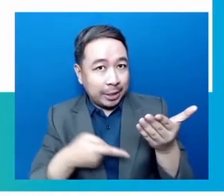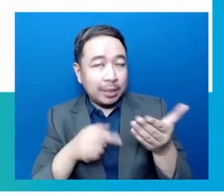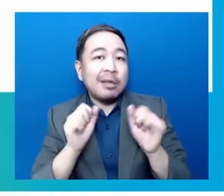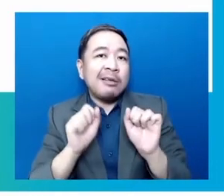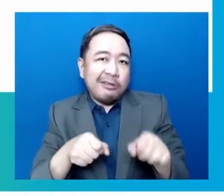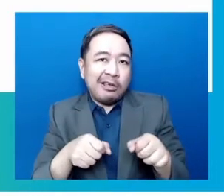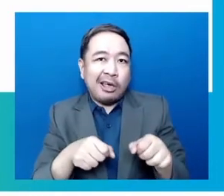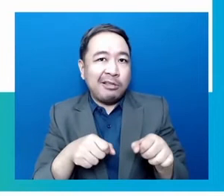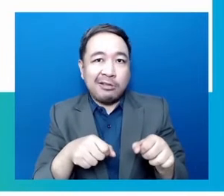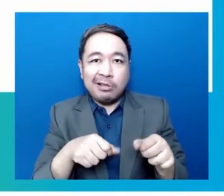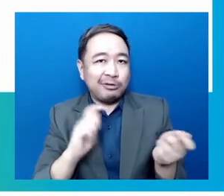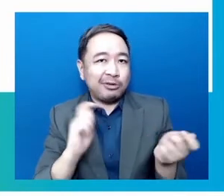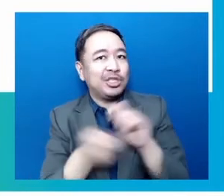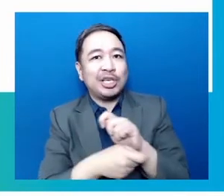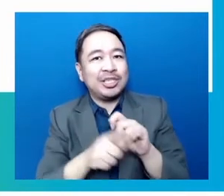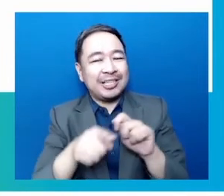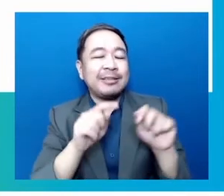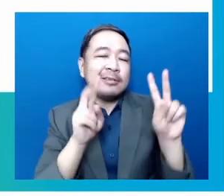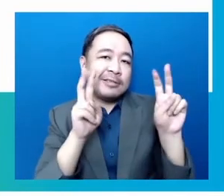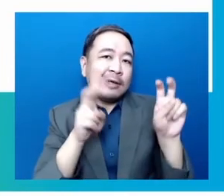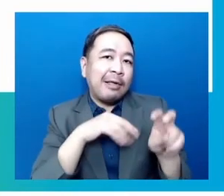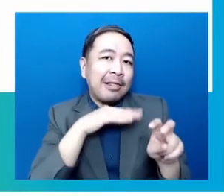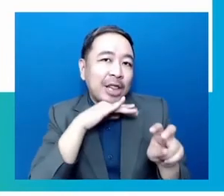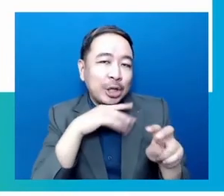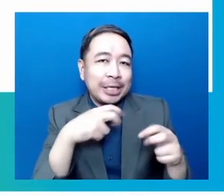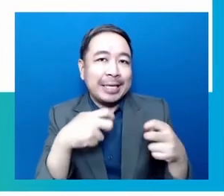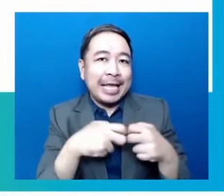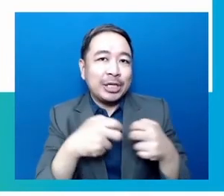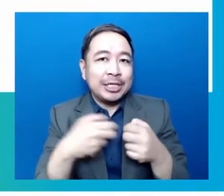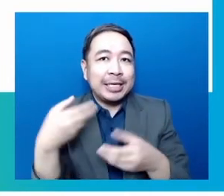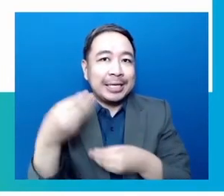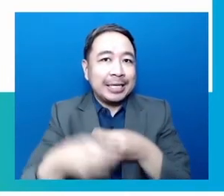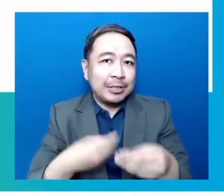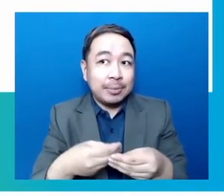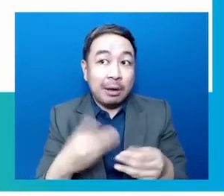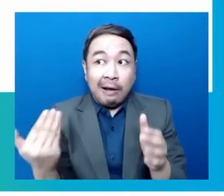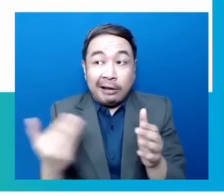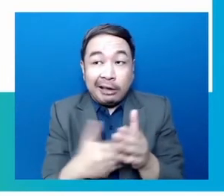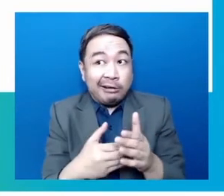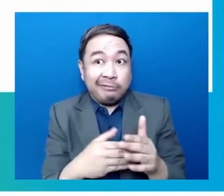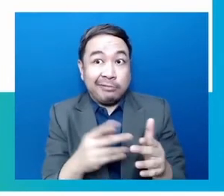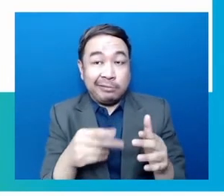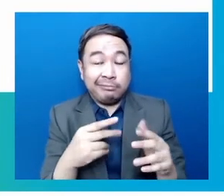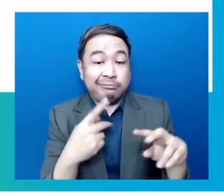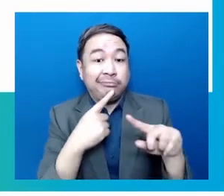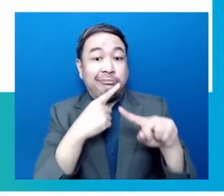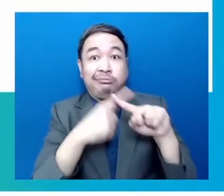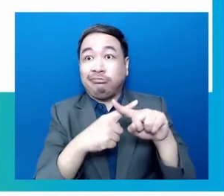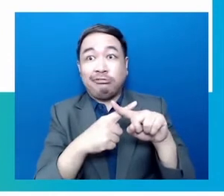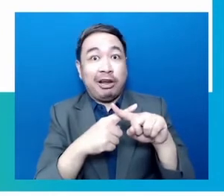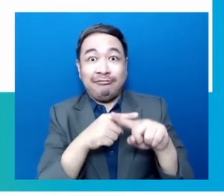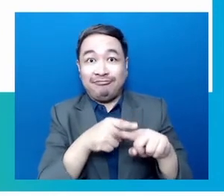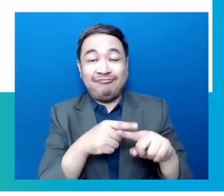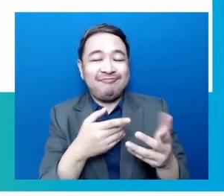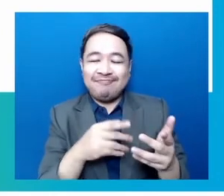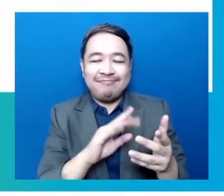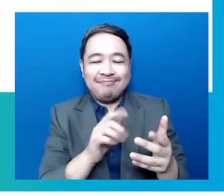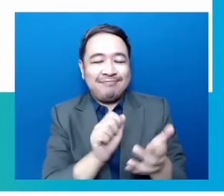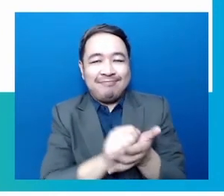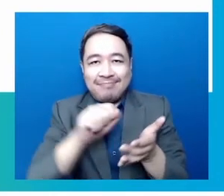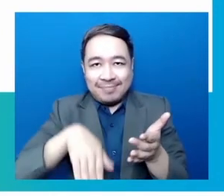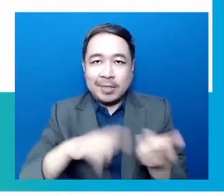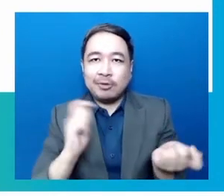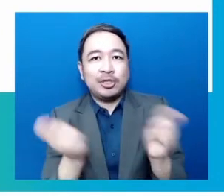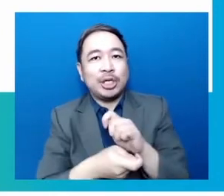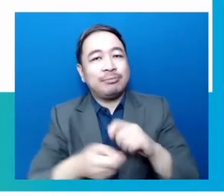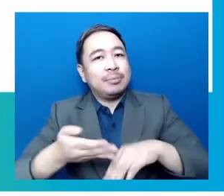and not repeat its mistakes in the past decade. Next slide, please, and I will end here. We invite everyone to